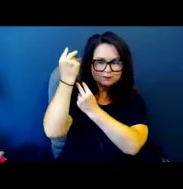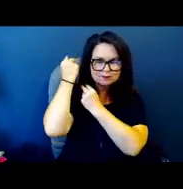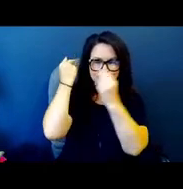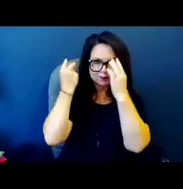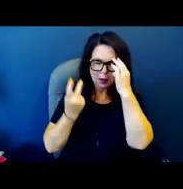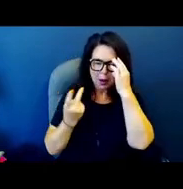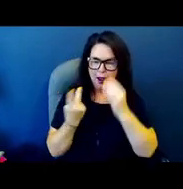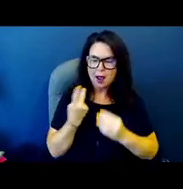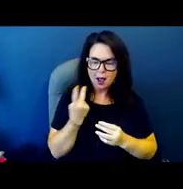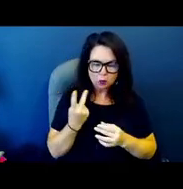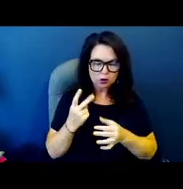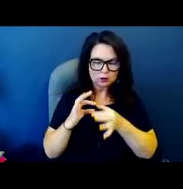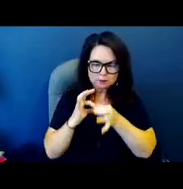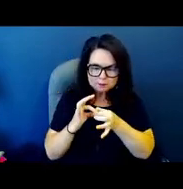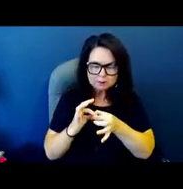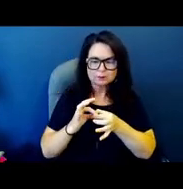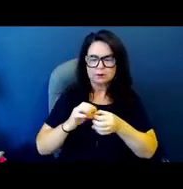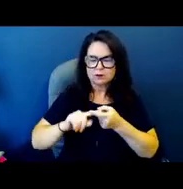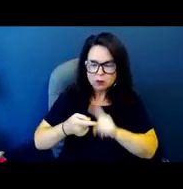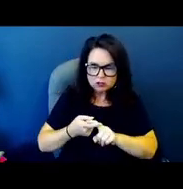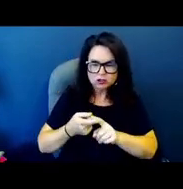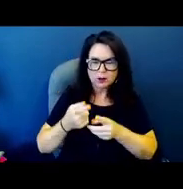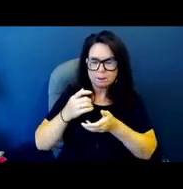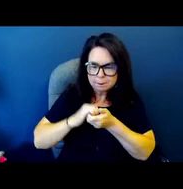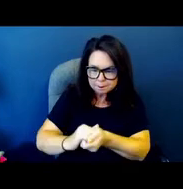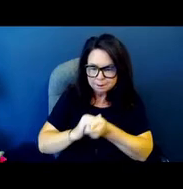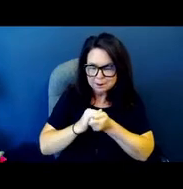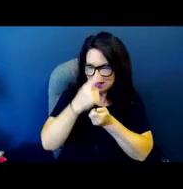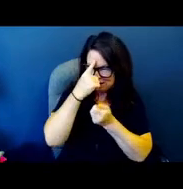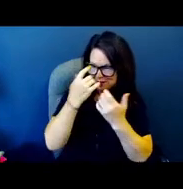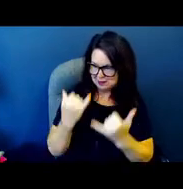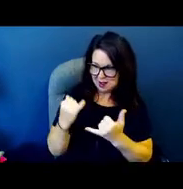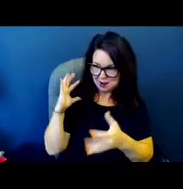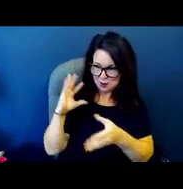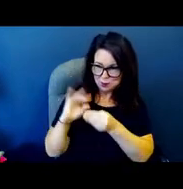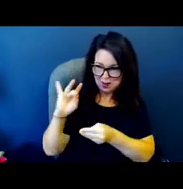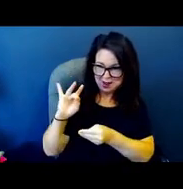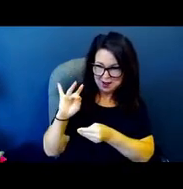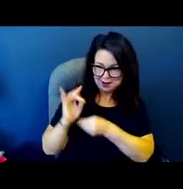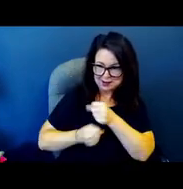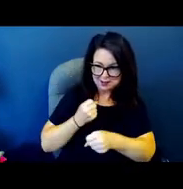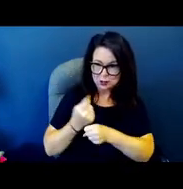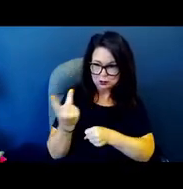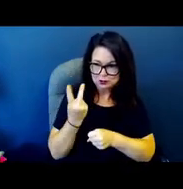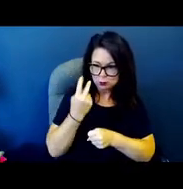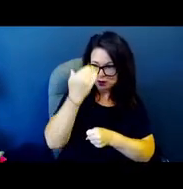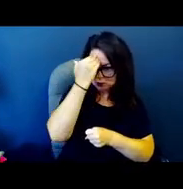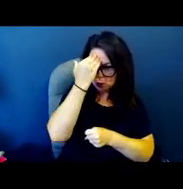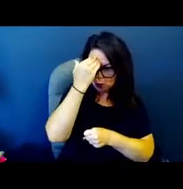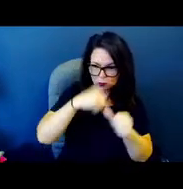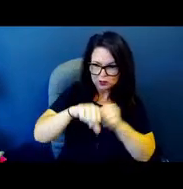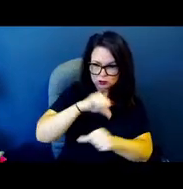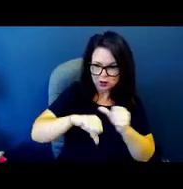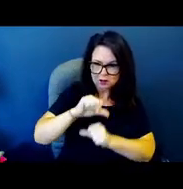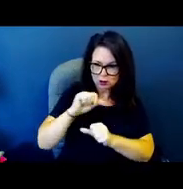partnership and collaboration, and I think we're going on 8 years now of knowing each other from when we first met. Do you want to share